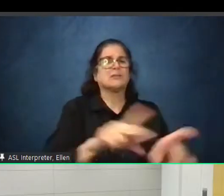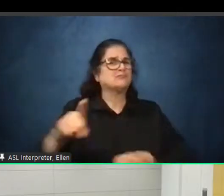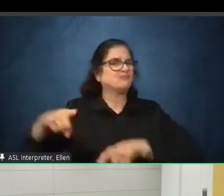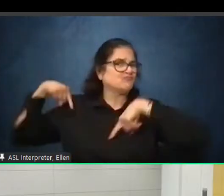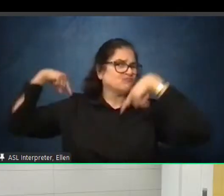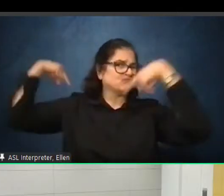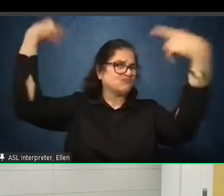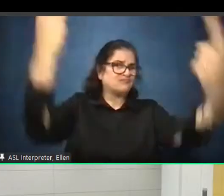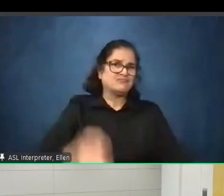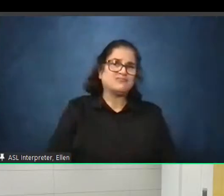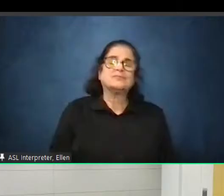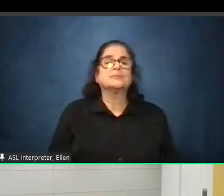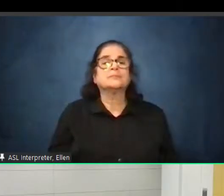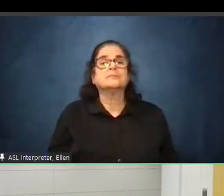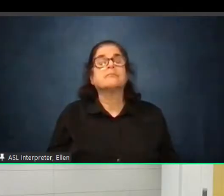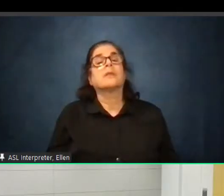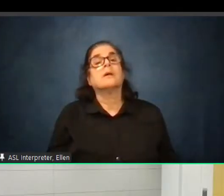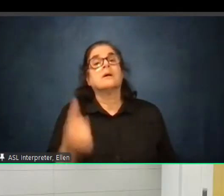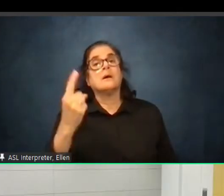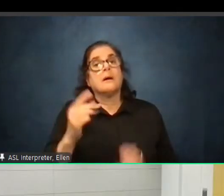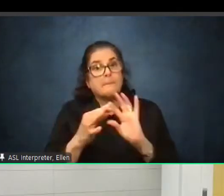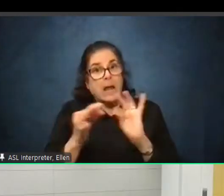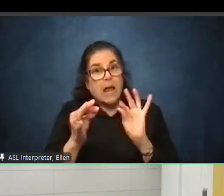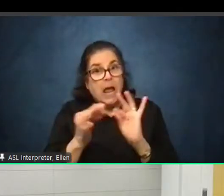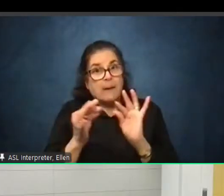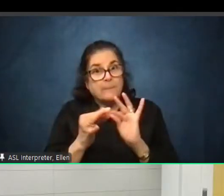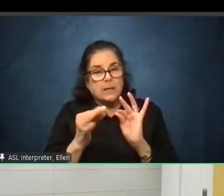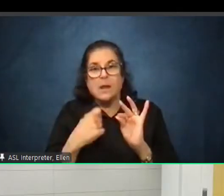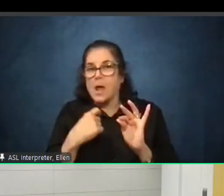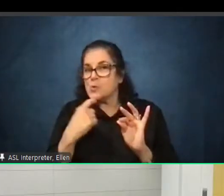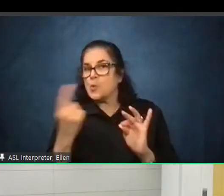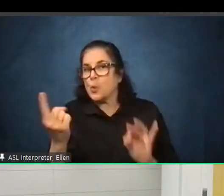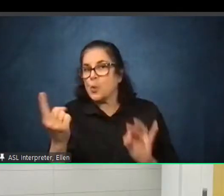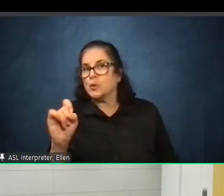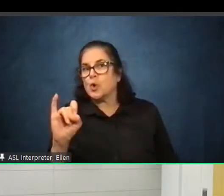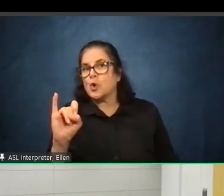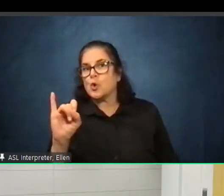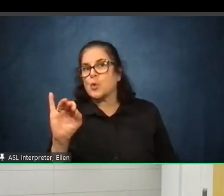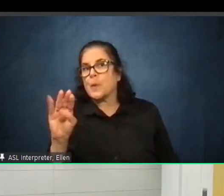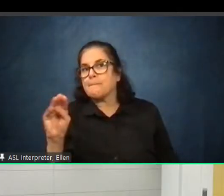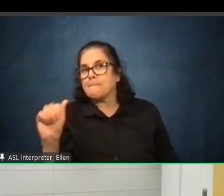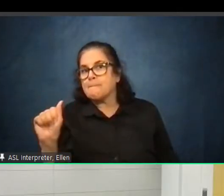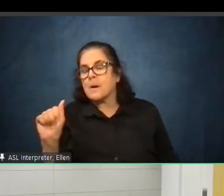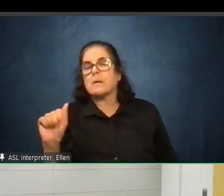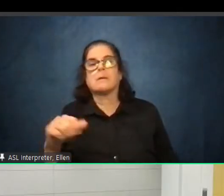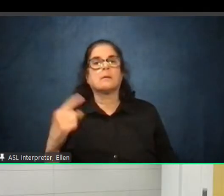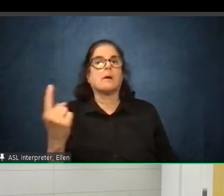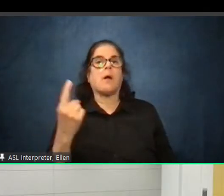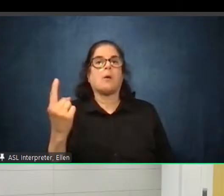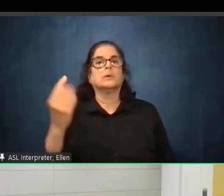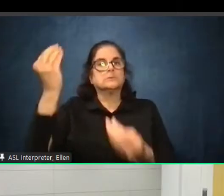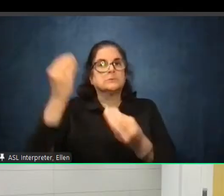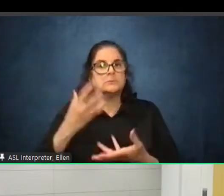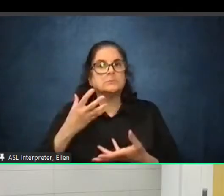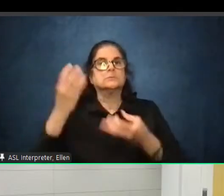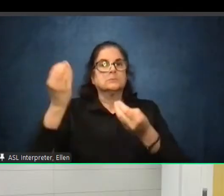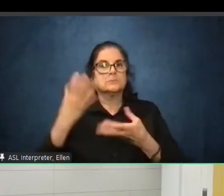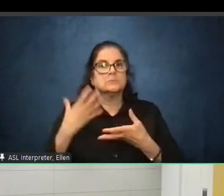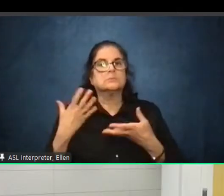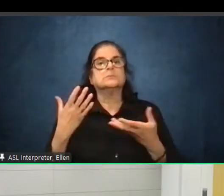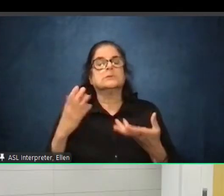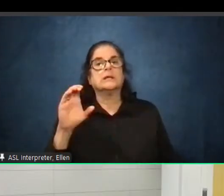My comment, and I told this to Irma, we constantly get updates about the fact that the